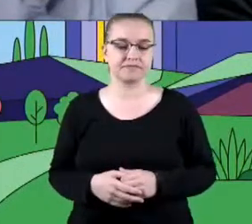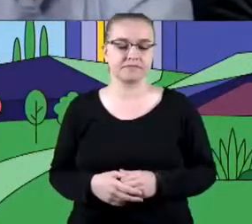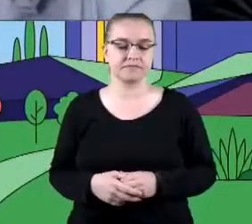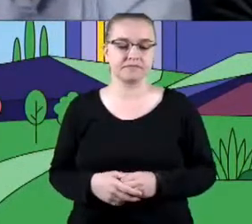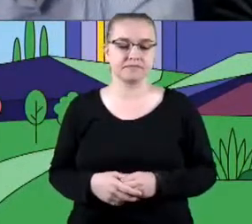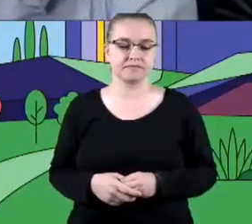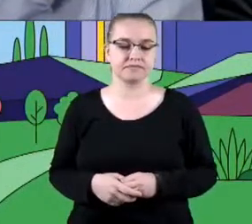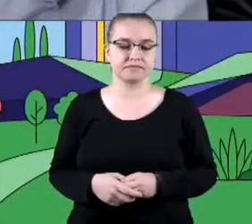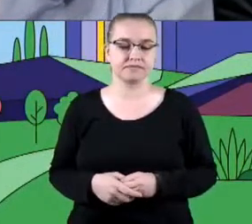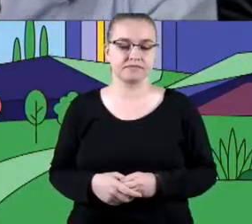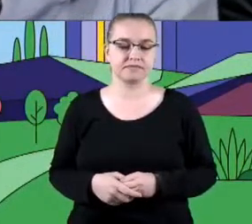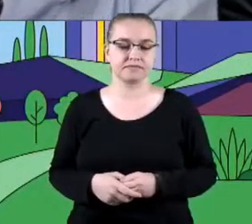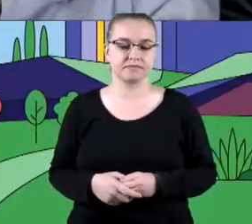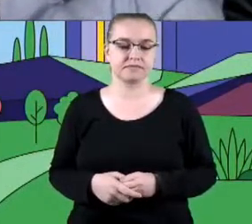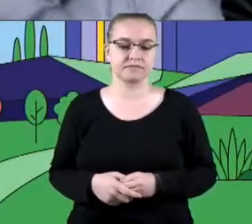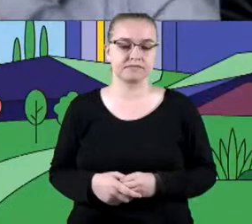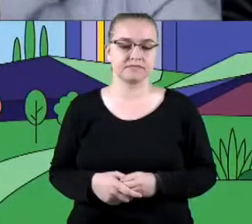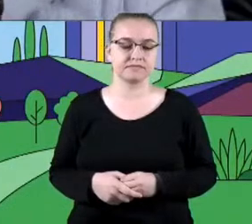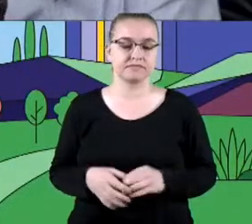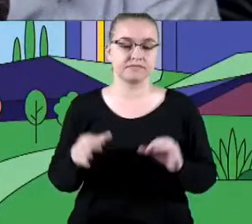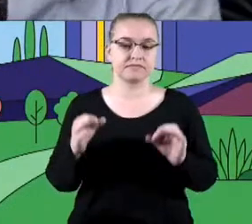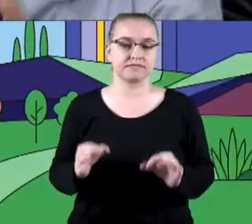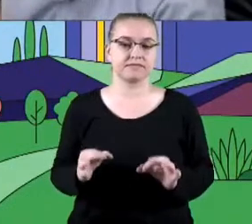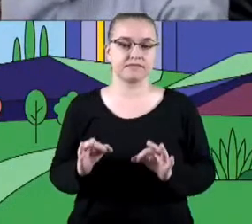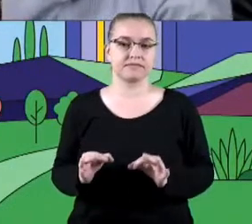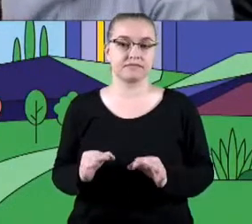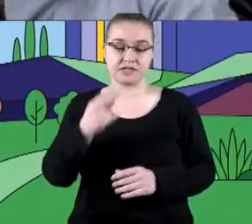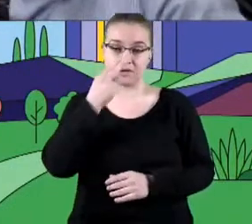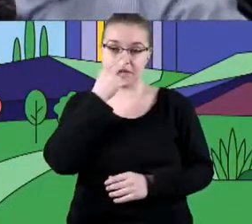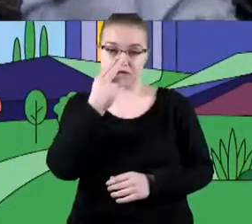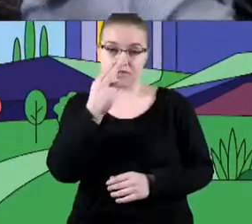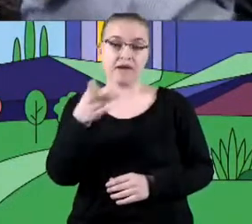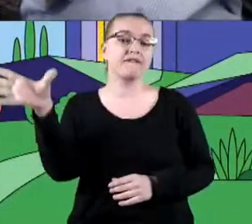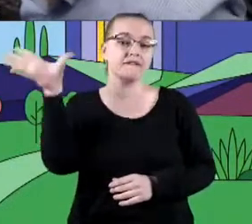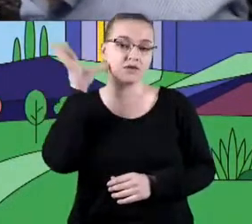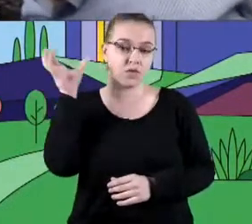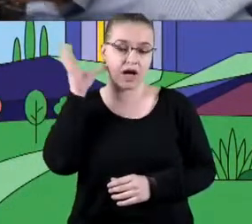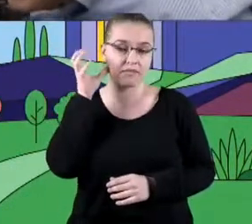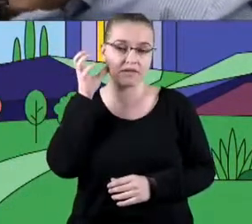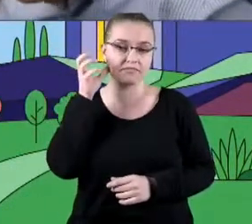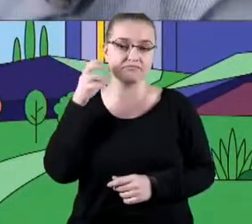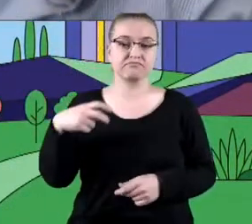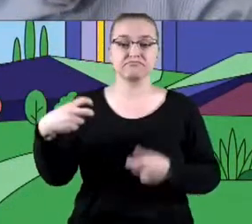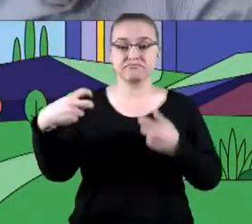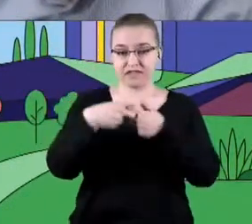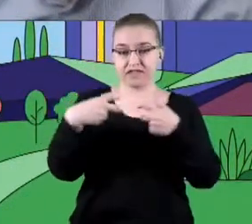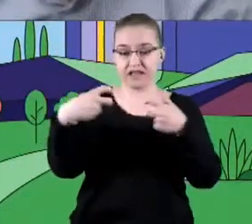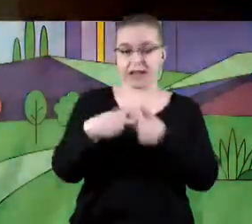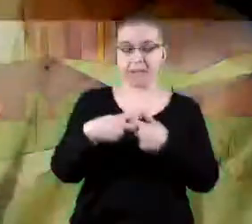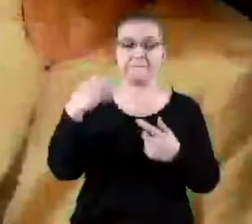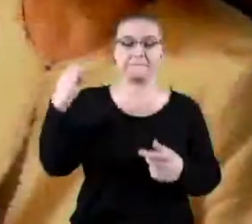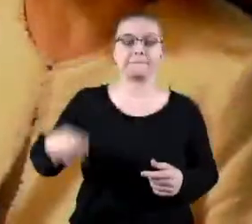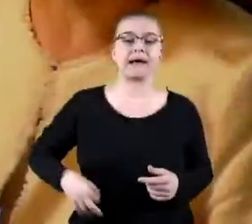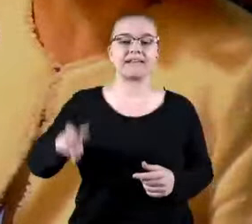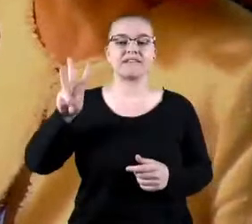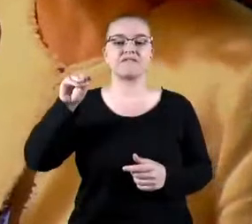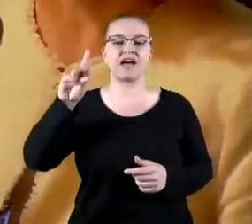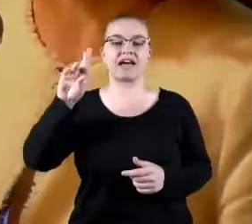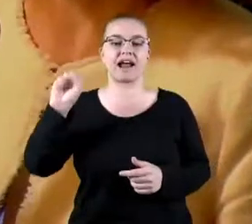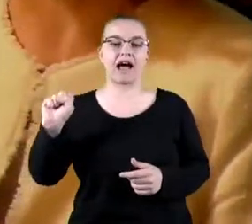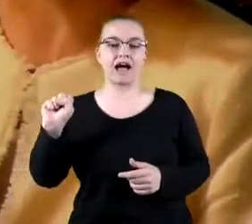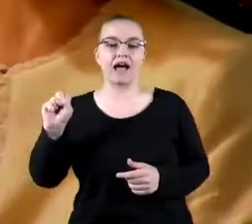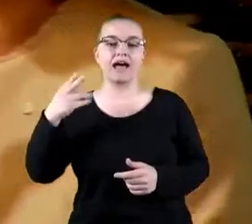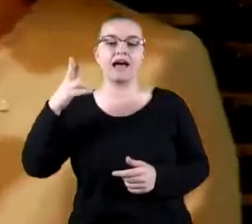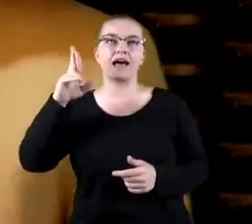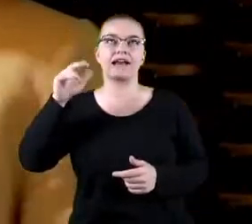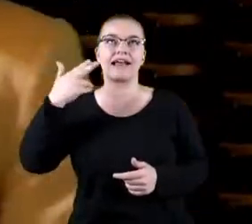Over. Yes, now we're going to see and listen online Ms. Vera Revinasari, Deputy Governor of Jakarta